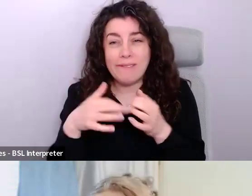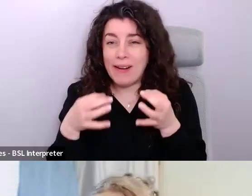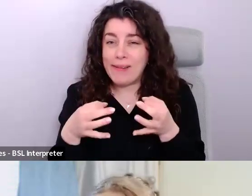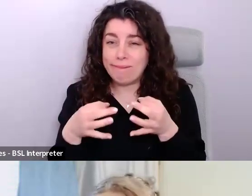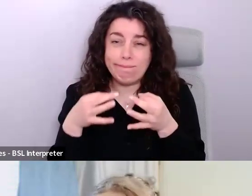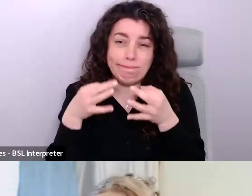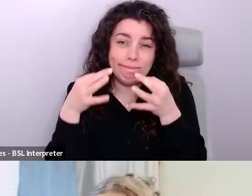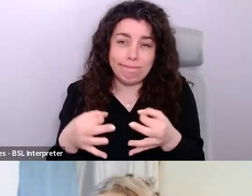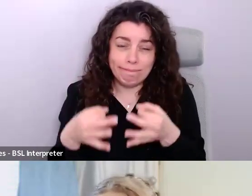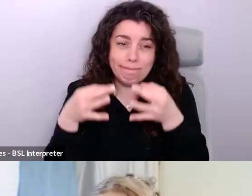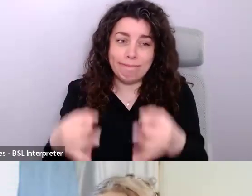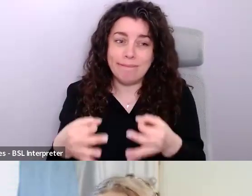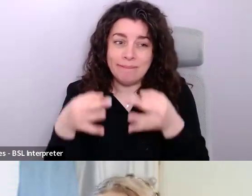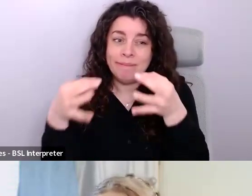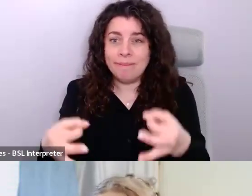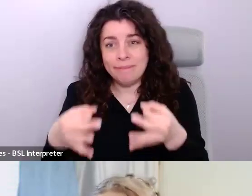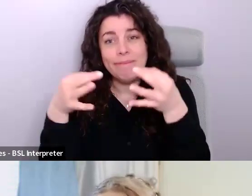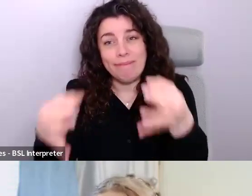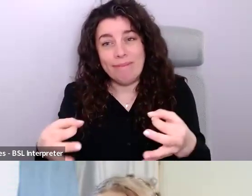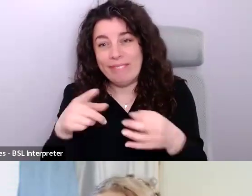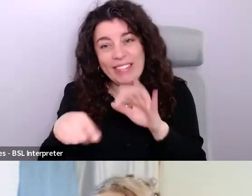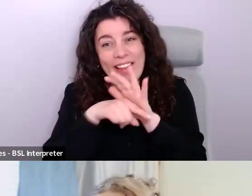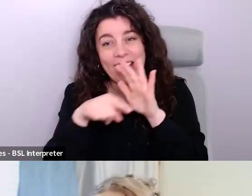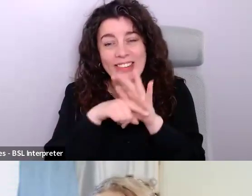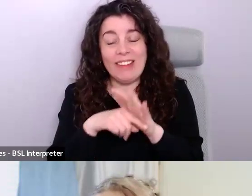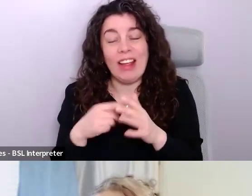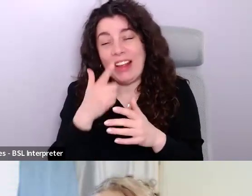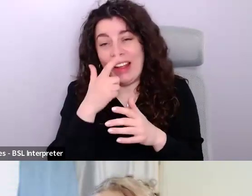a long time to get in place.